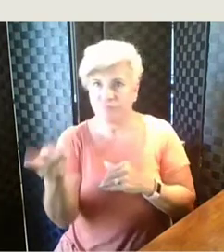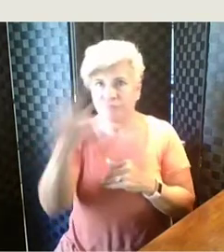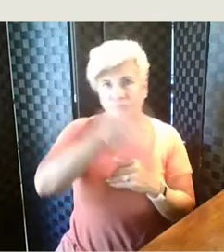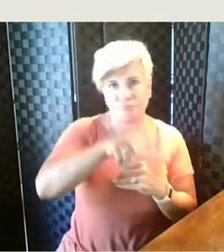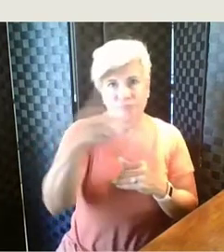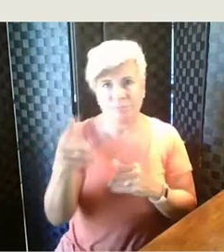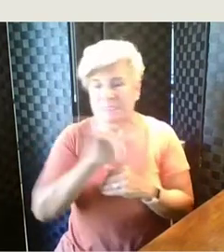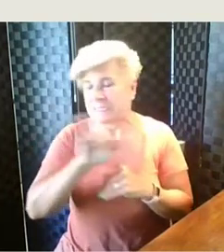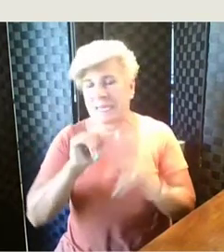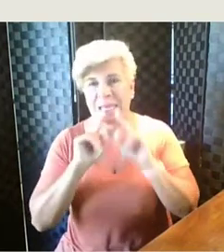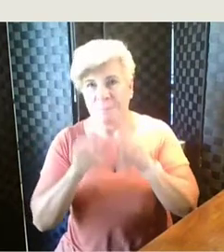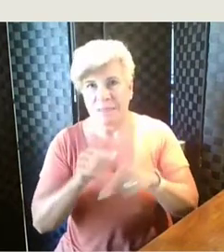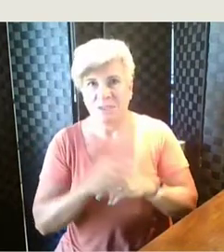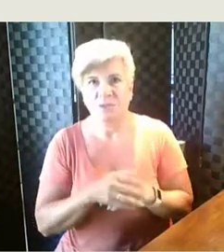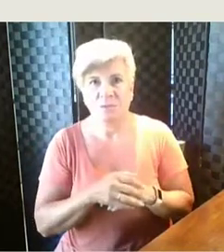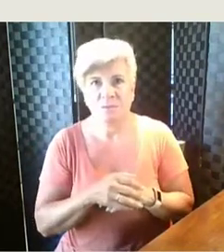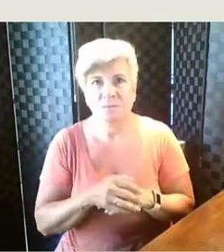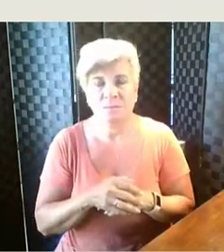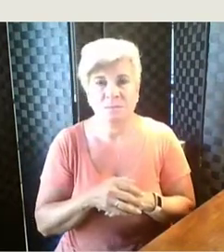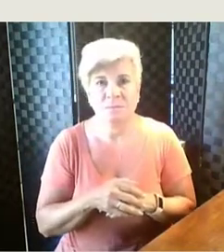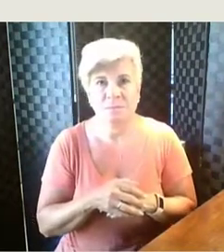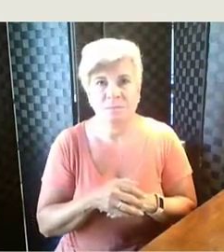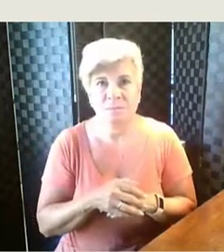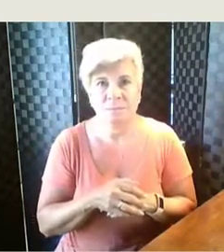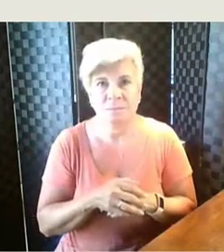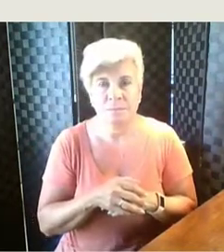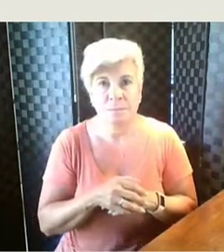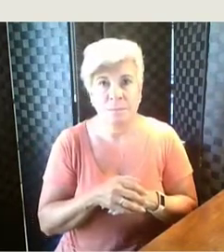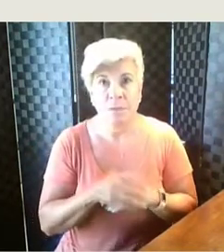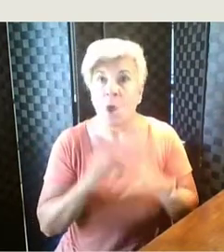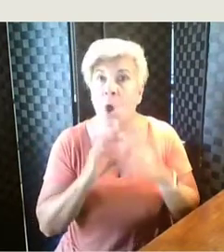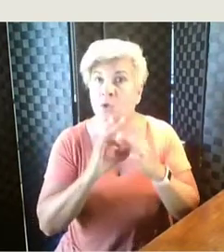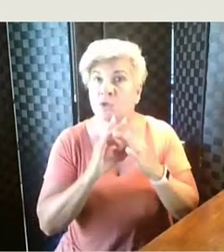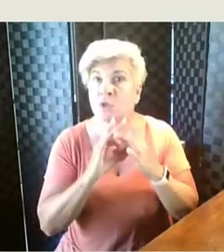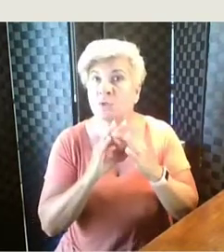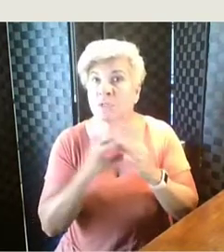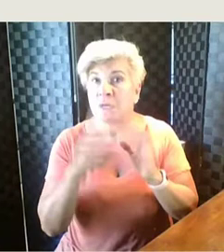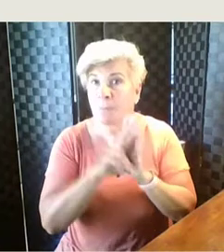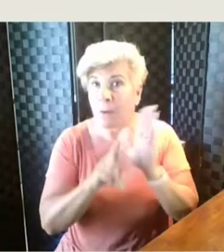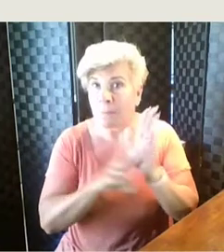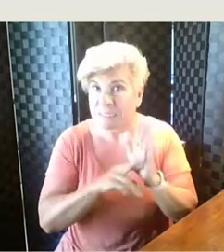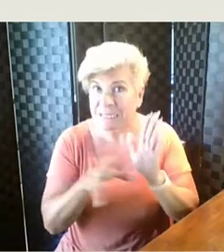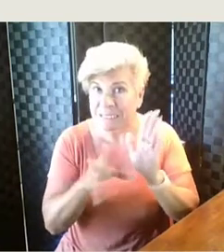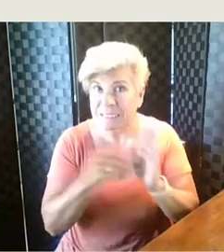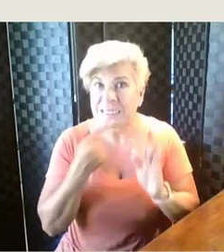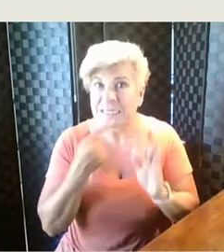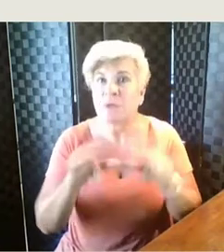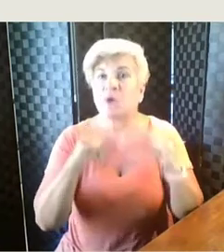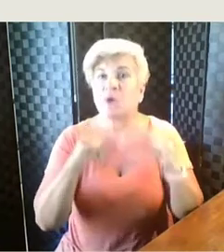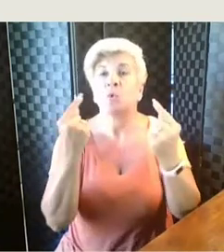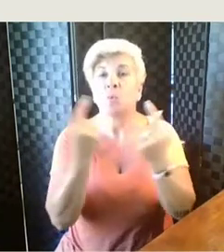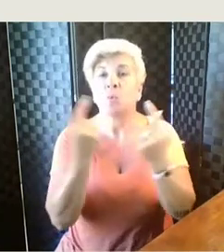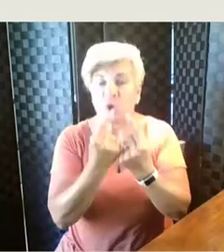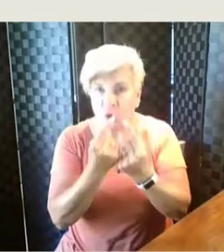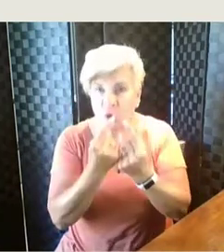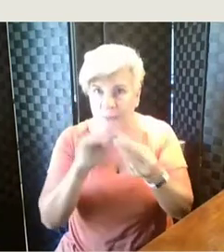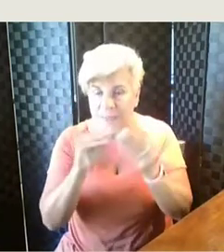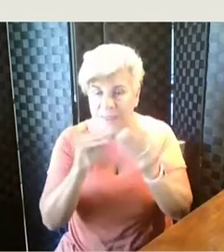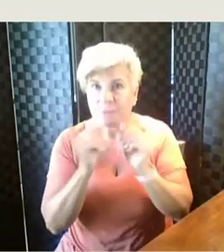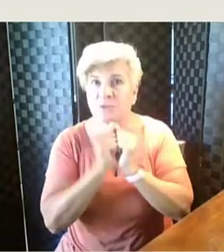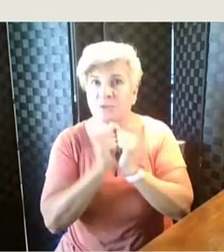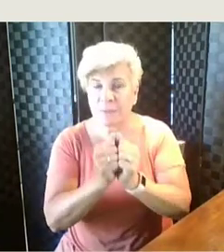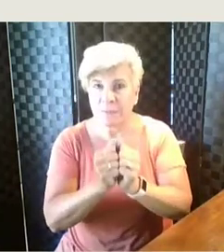get the same answer. The associative property of addition says that we can group numbers together when we add